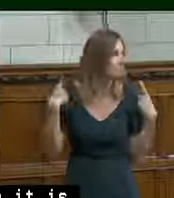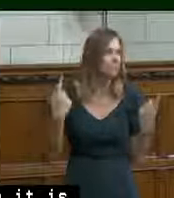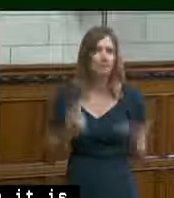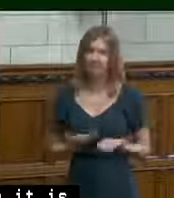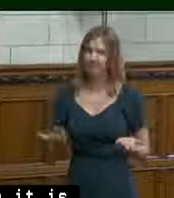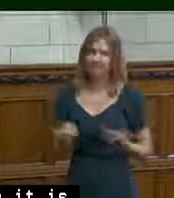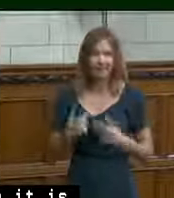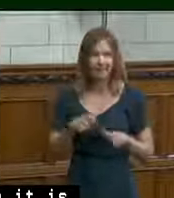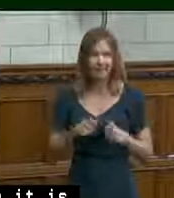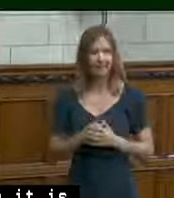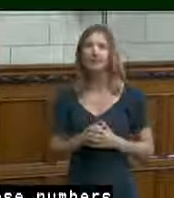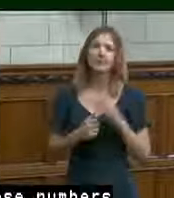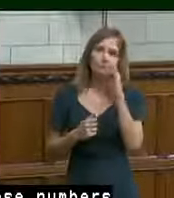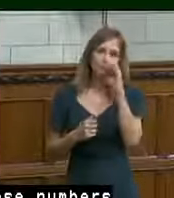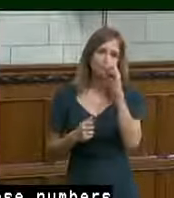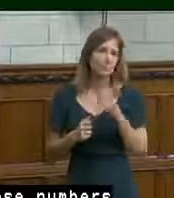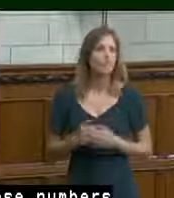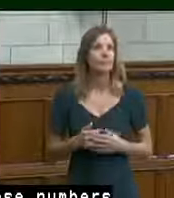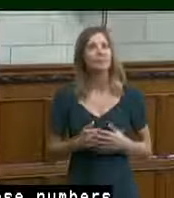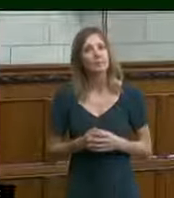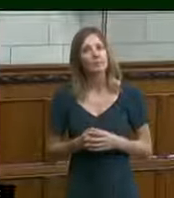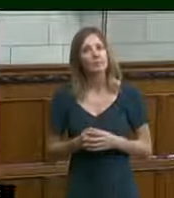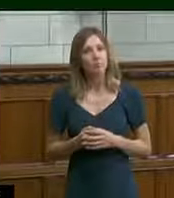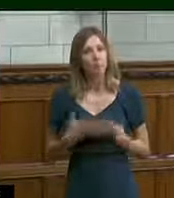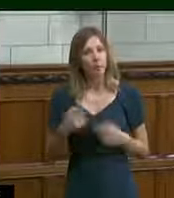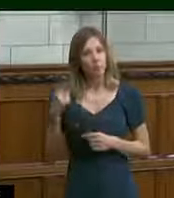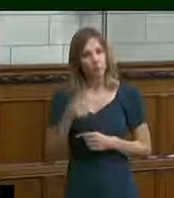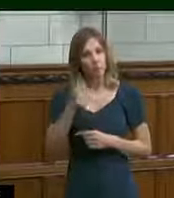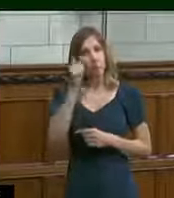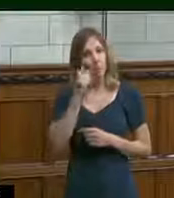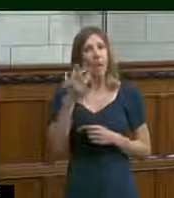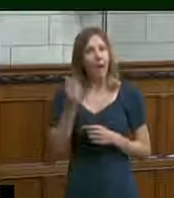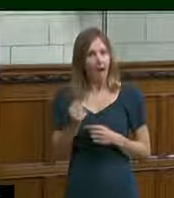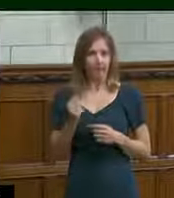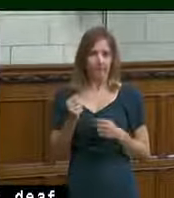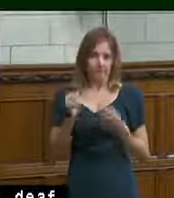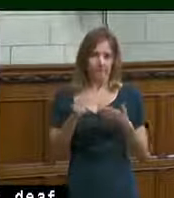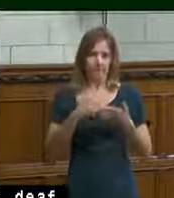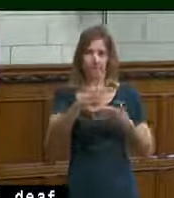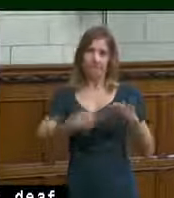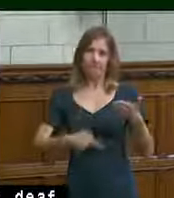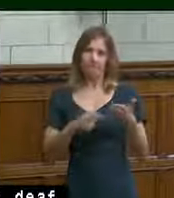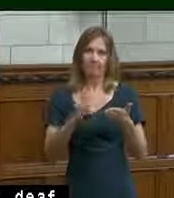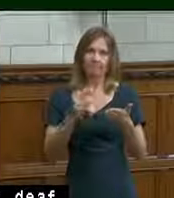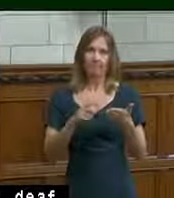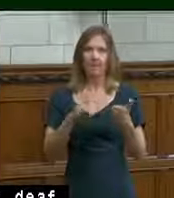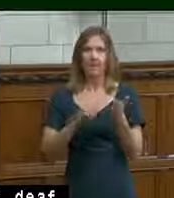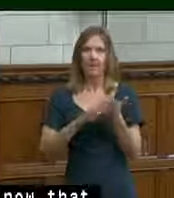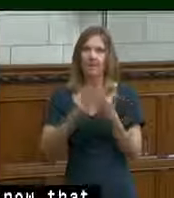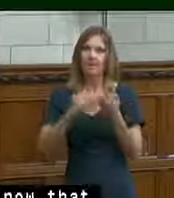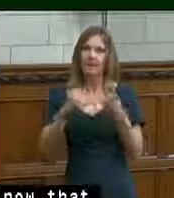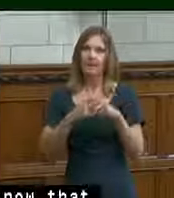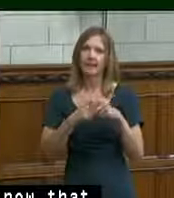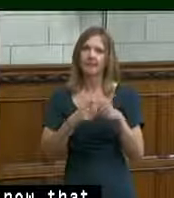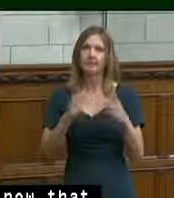needs. Ms Ryan, you probably know that there is an accessible information standard set out by NHS England.